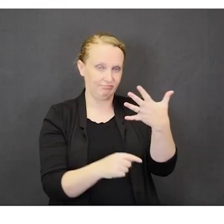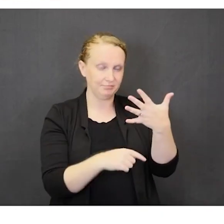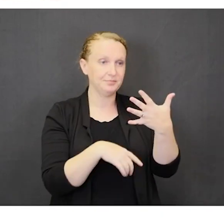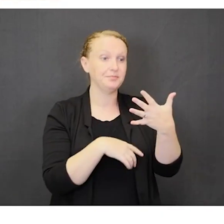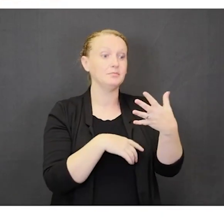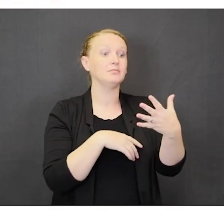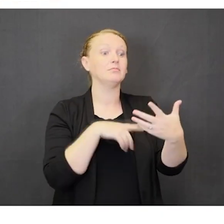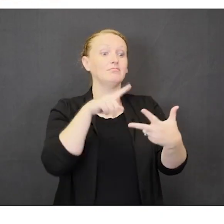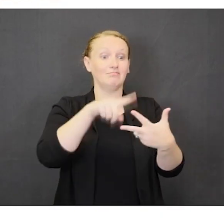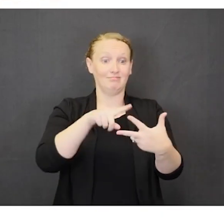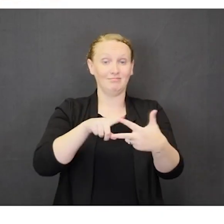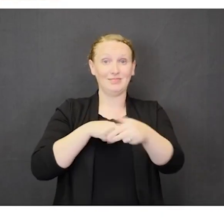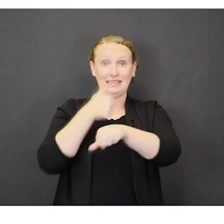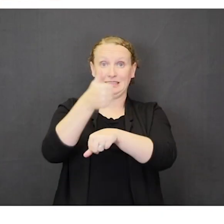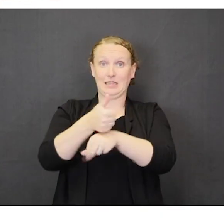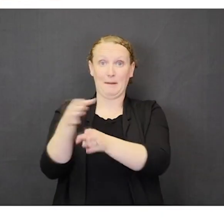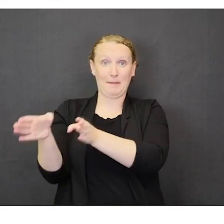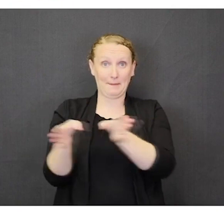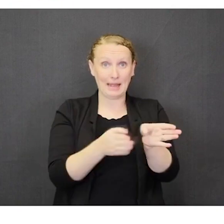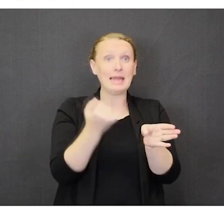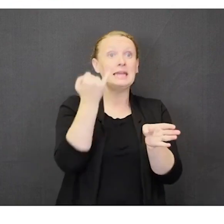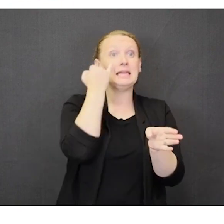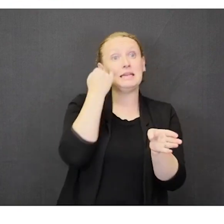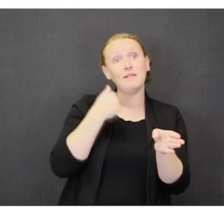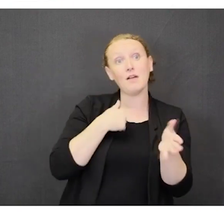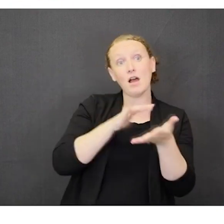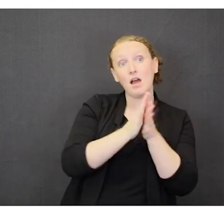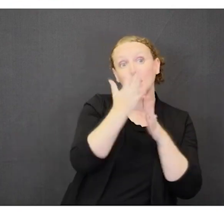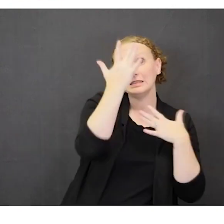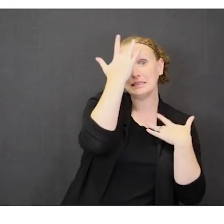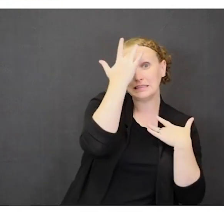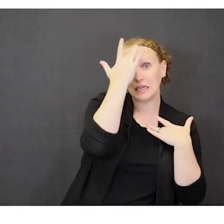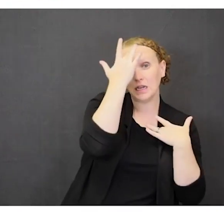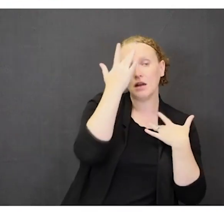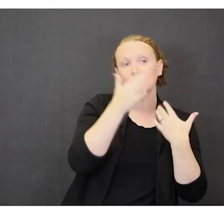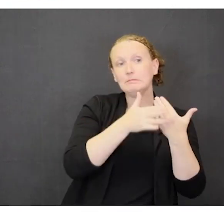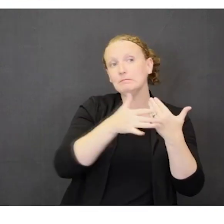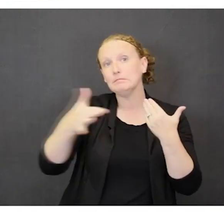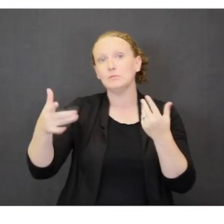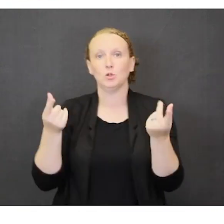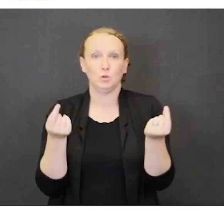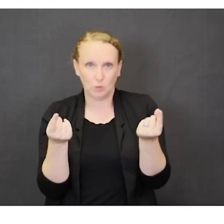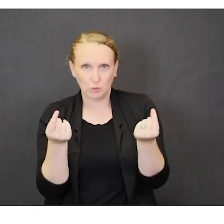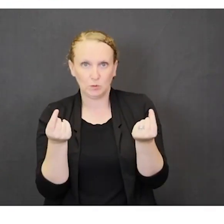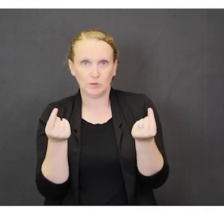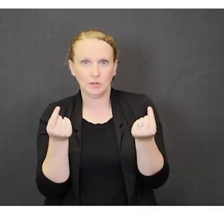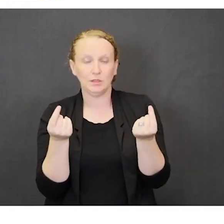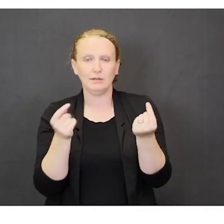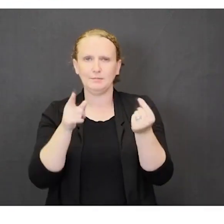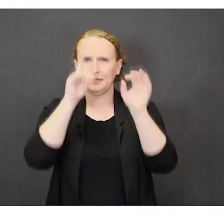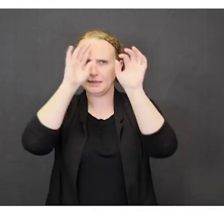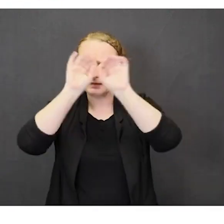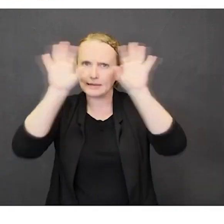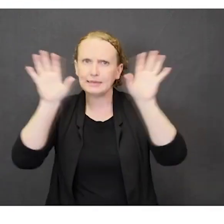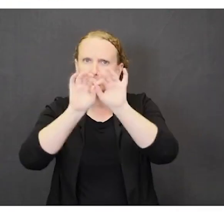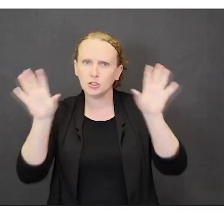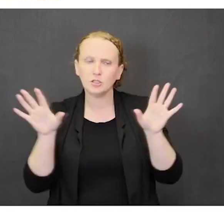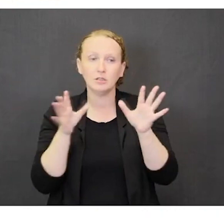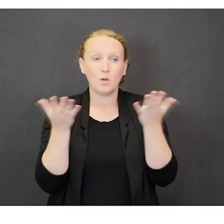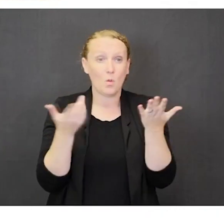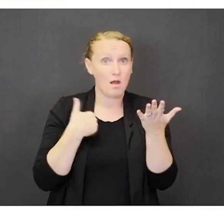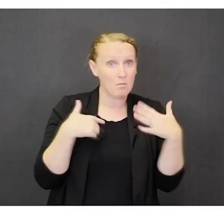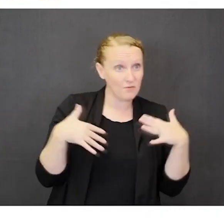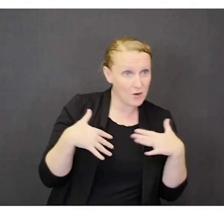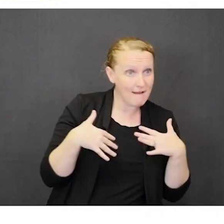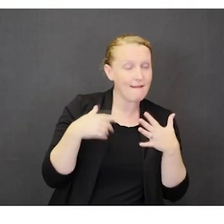safe. Go ahead and make a plan in case it happens. Plan the whole thing out. Get really clear in your mind